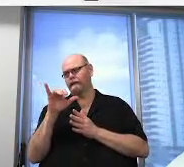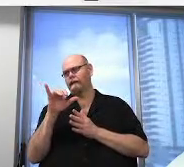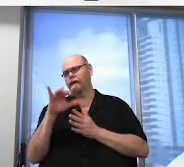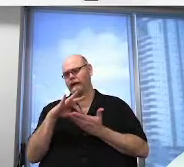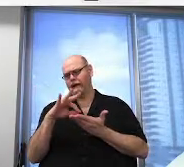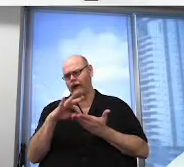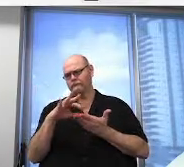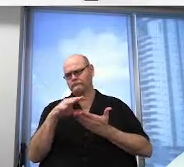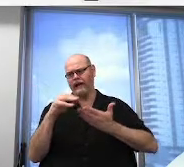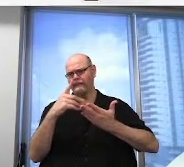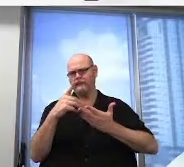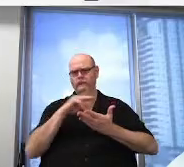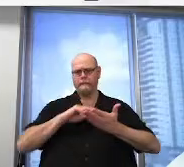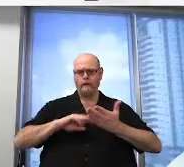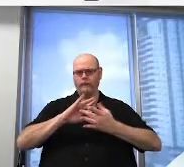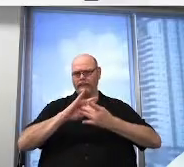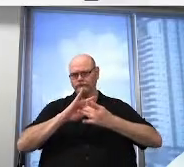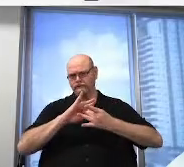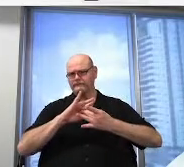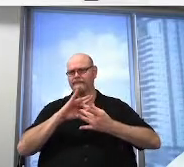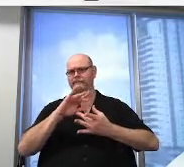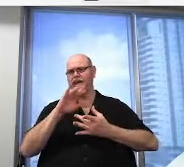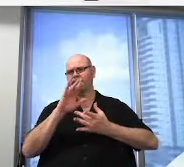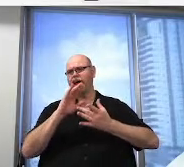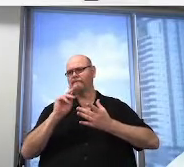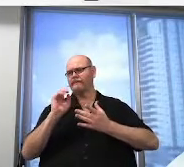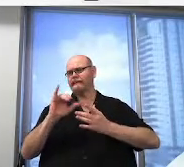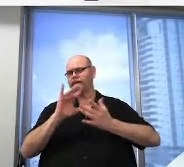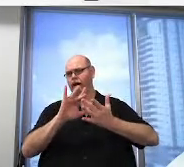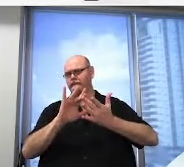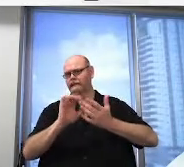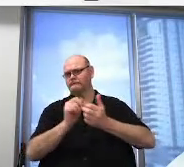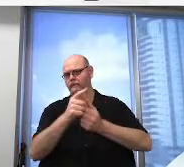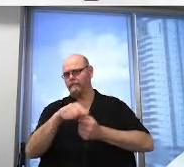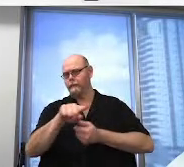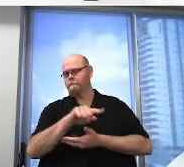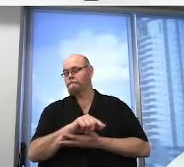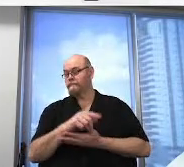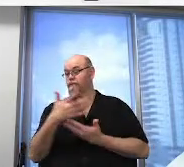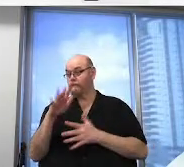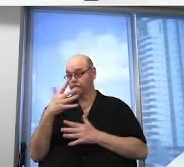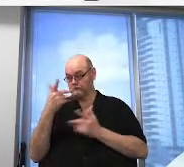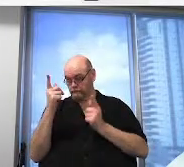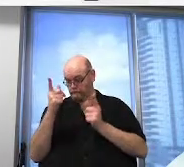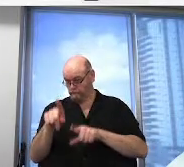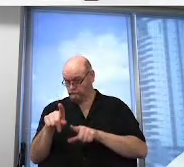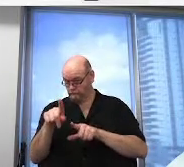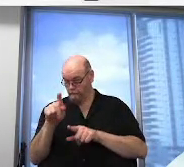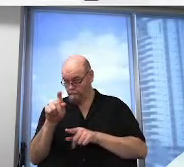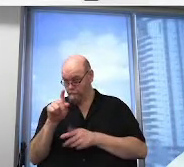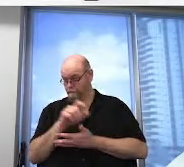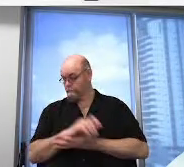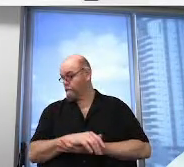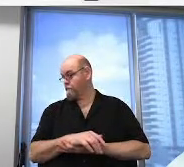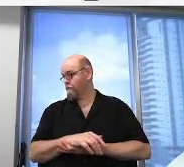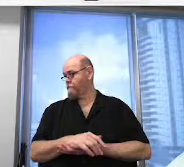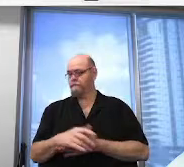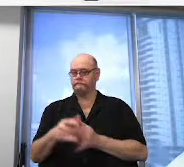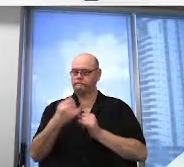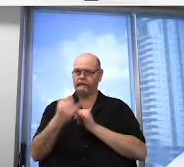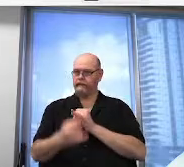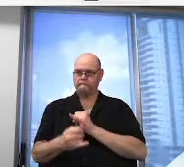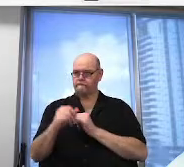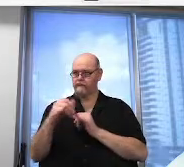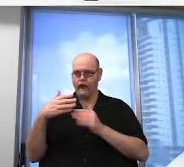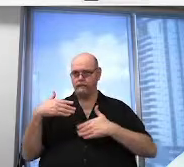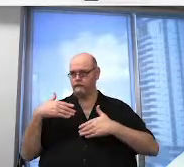mayor relationships and are some of the key contacts with them. So have you finalized the standard agreement?